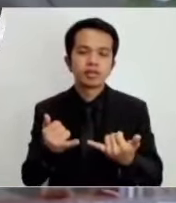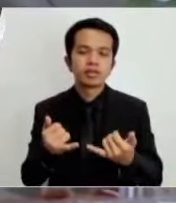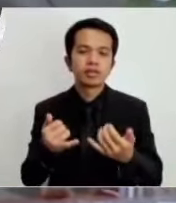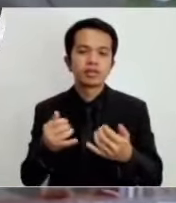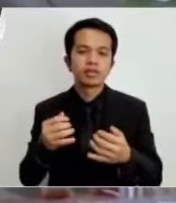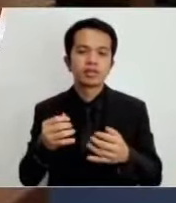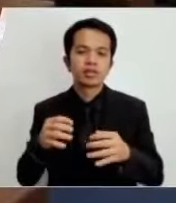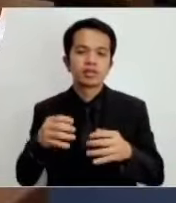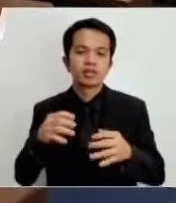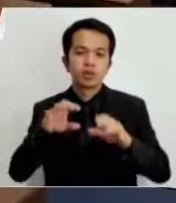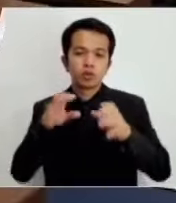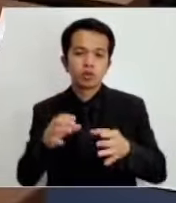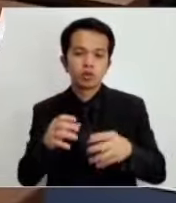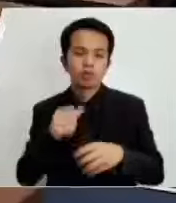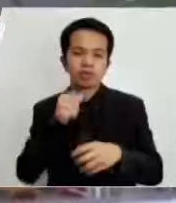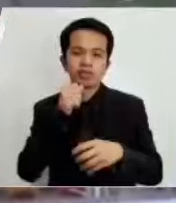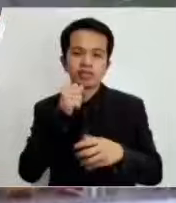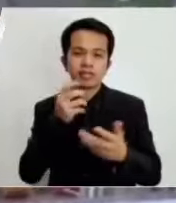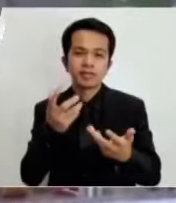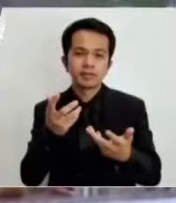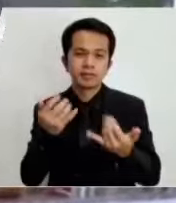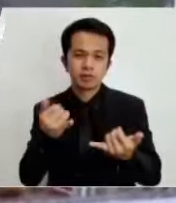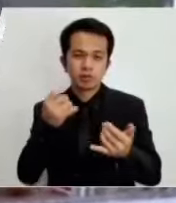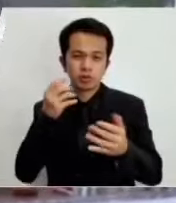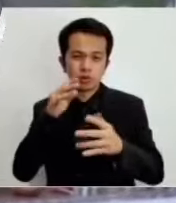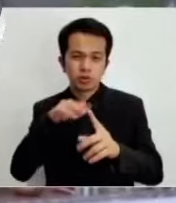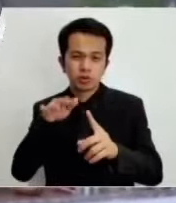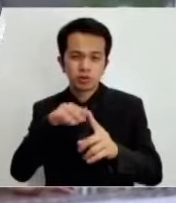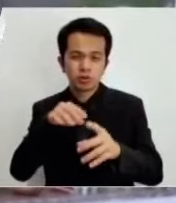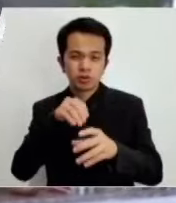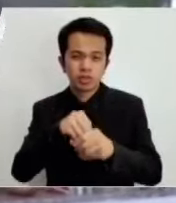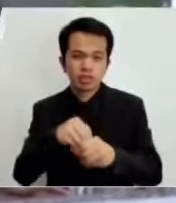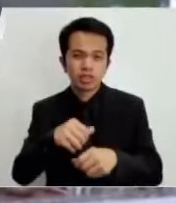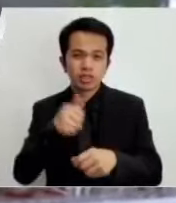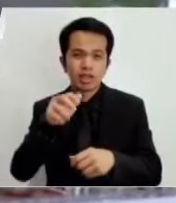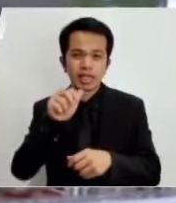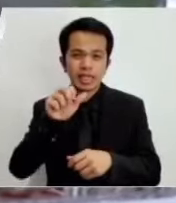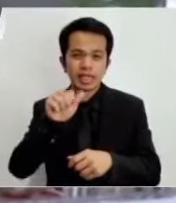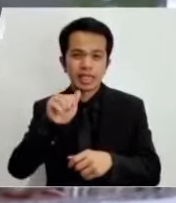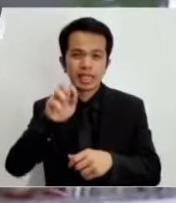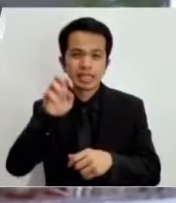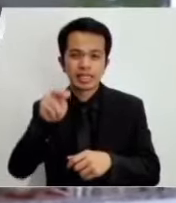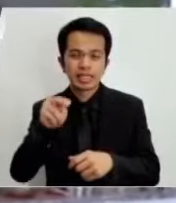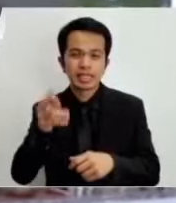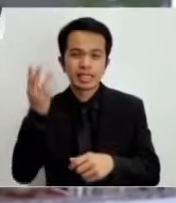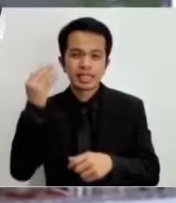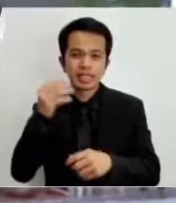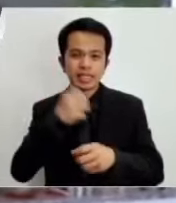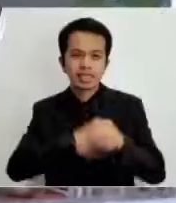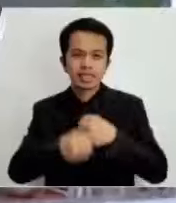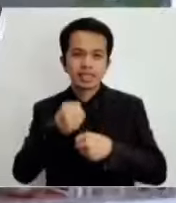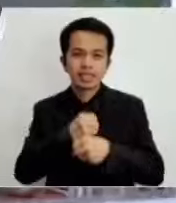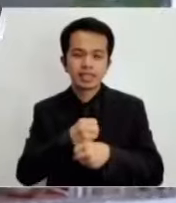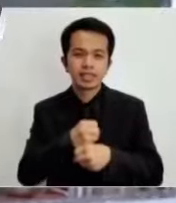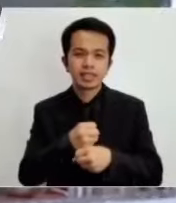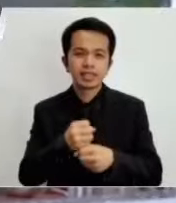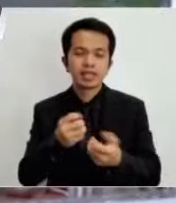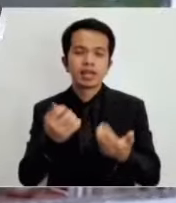does not object. What we have observed in the other ASEAN countries over the past years is that opening